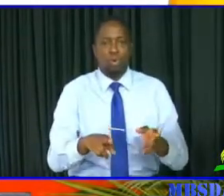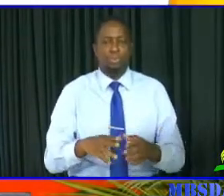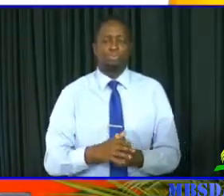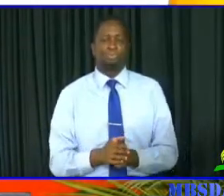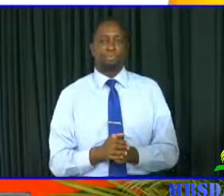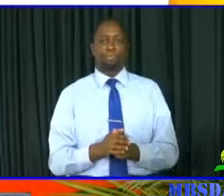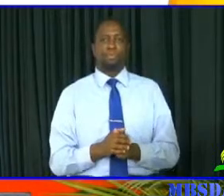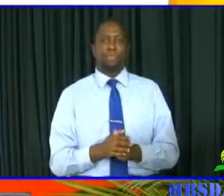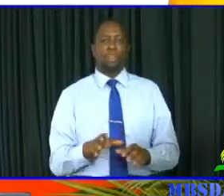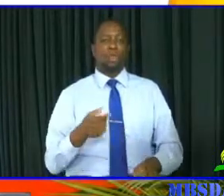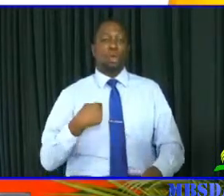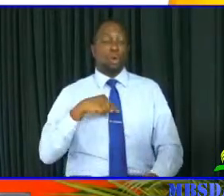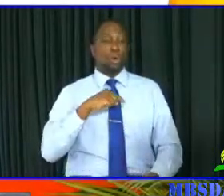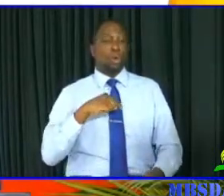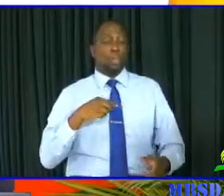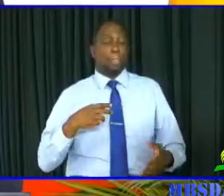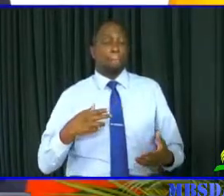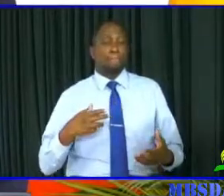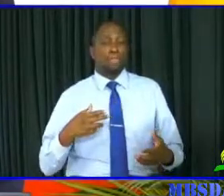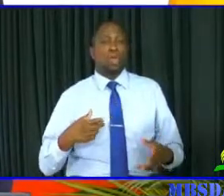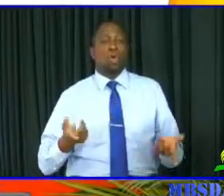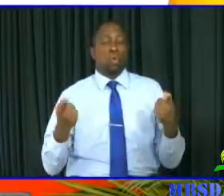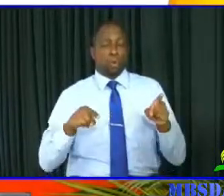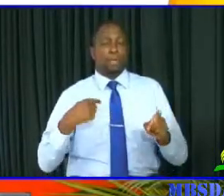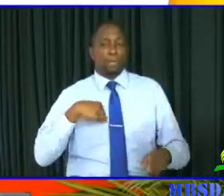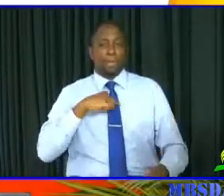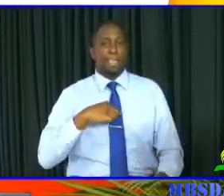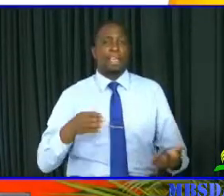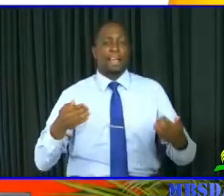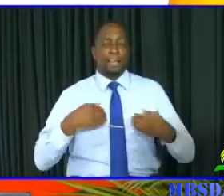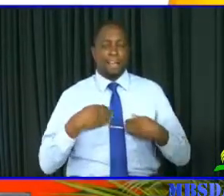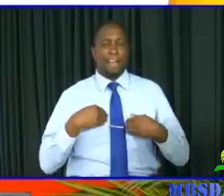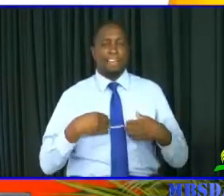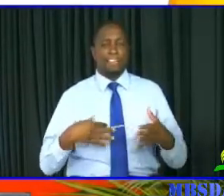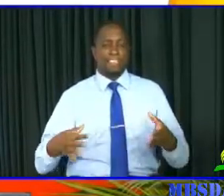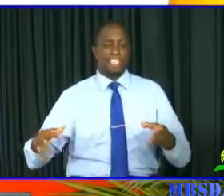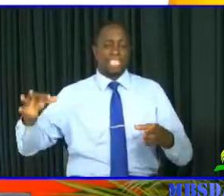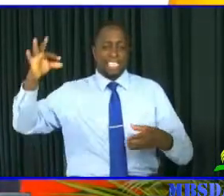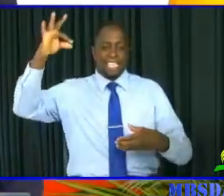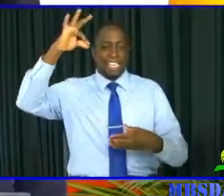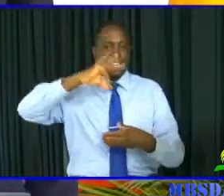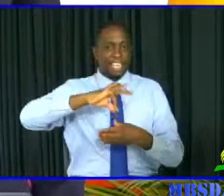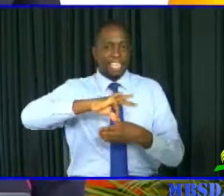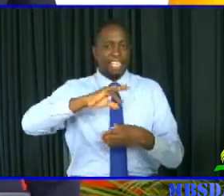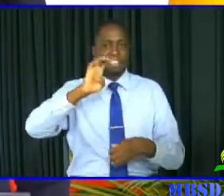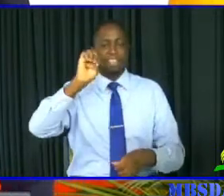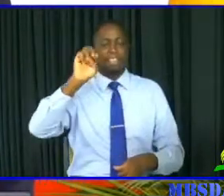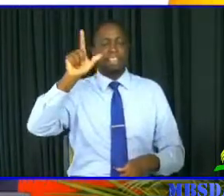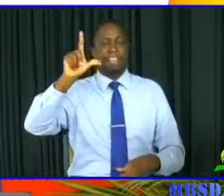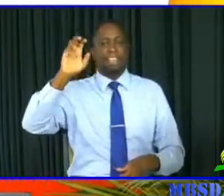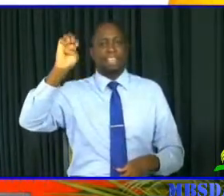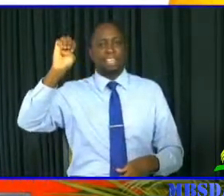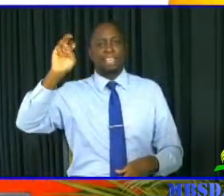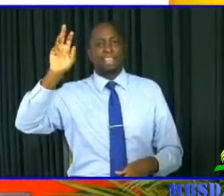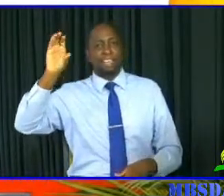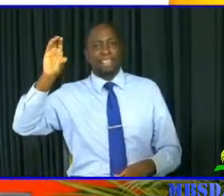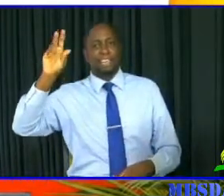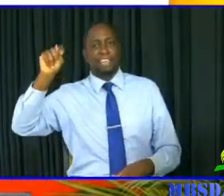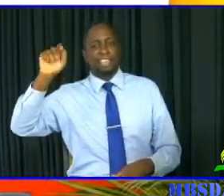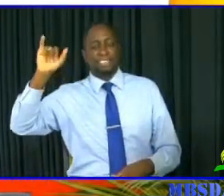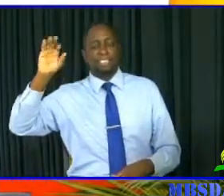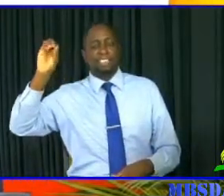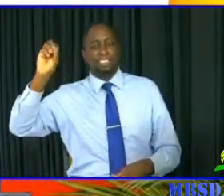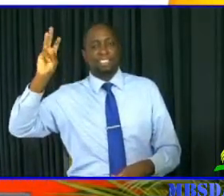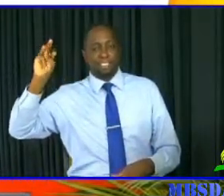elections, even the winning party can lose